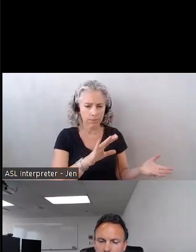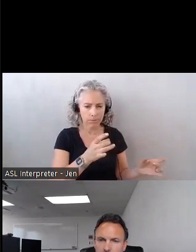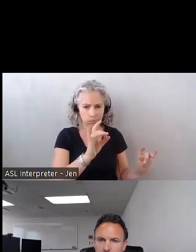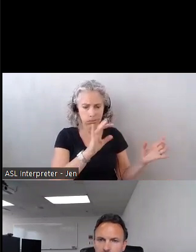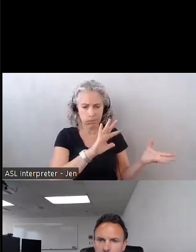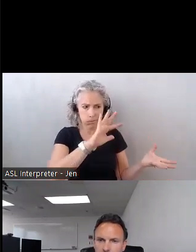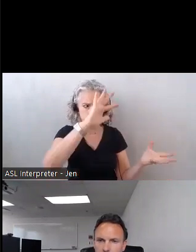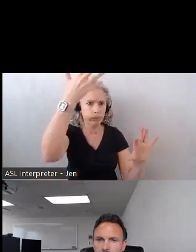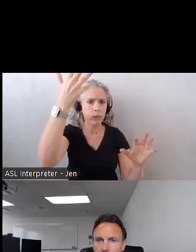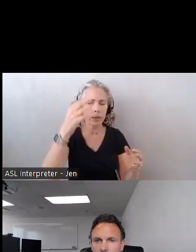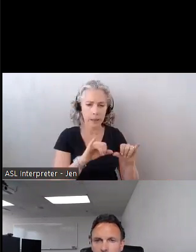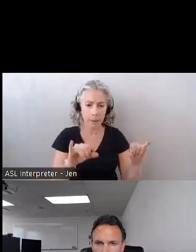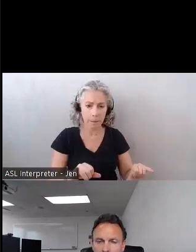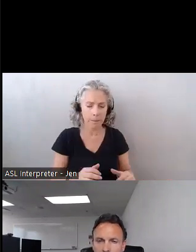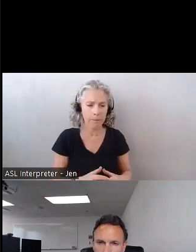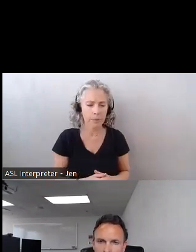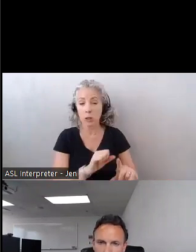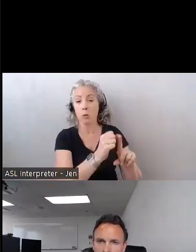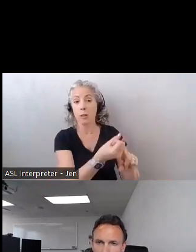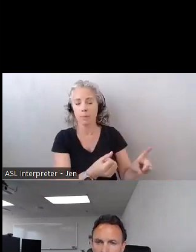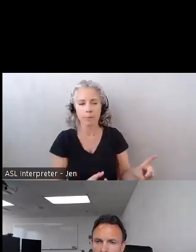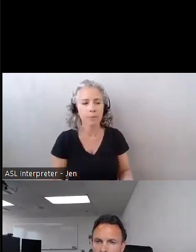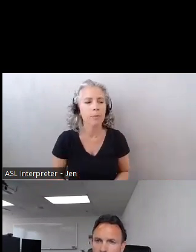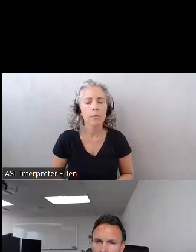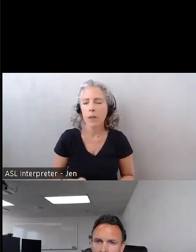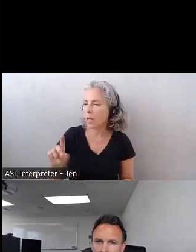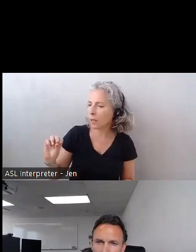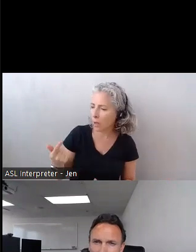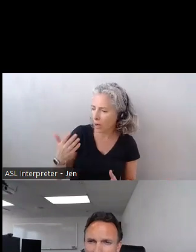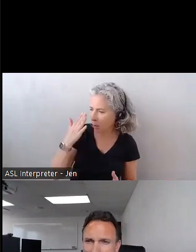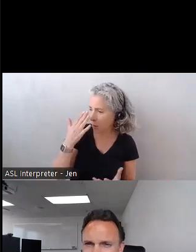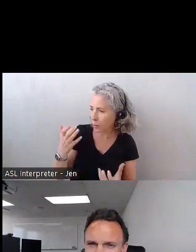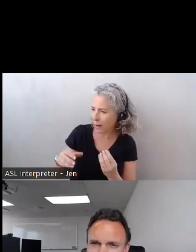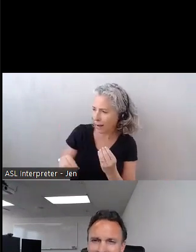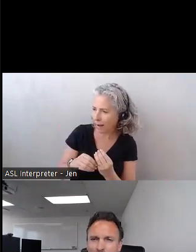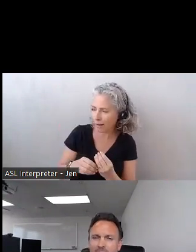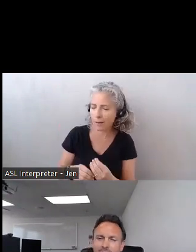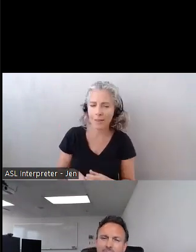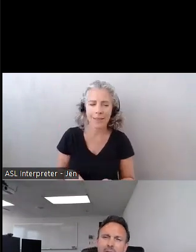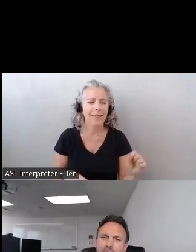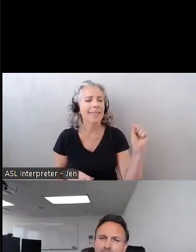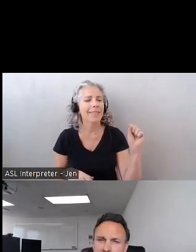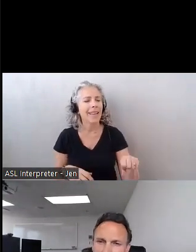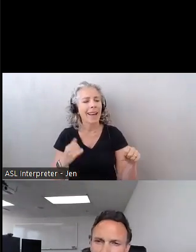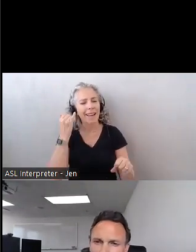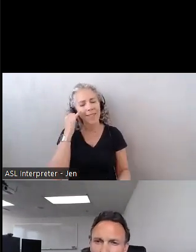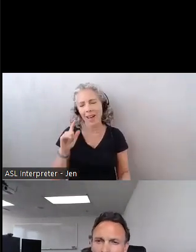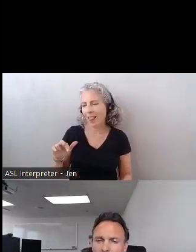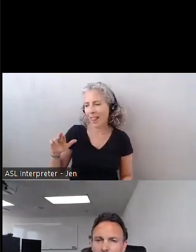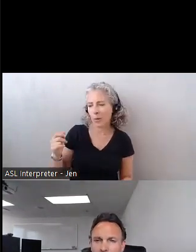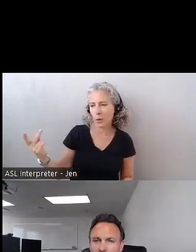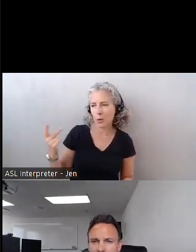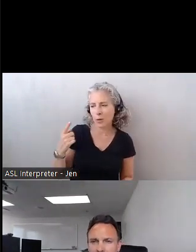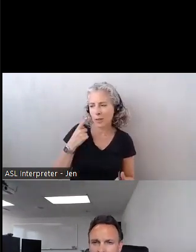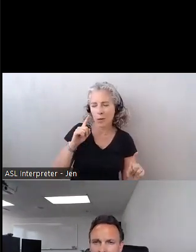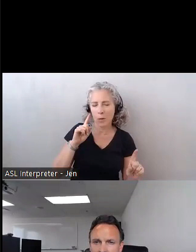outline of it. Josh, you want to add some stuff to this? I know you have a lot to add. I do. So if Larry and I are successful with our part of